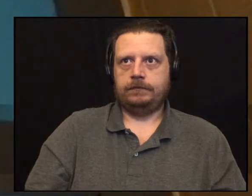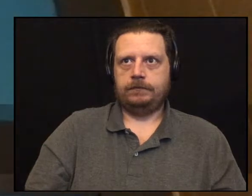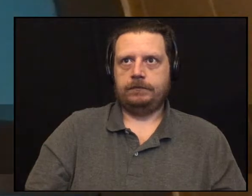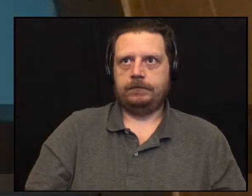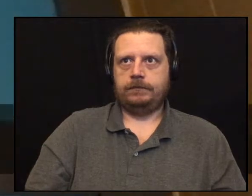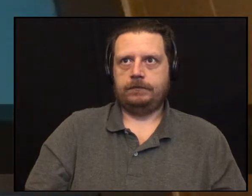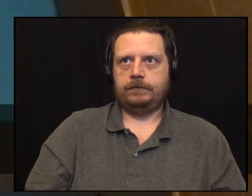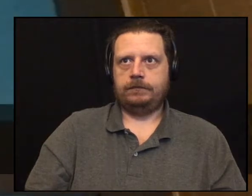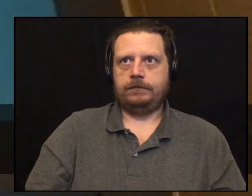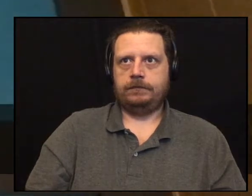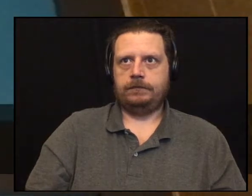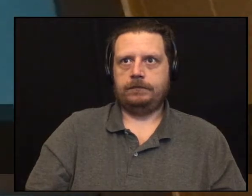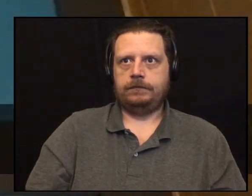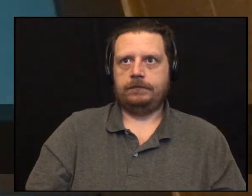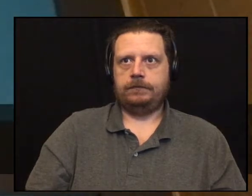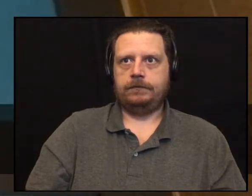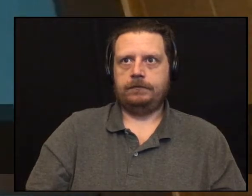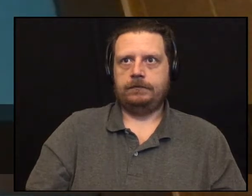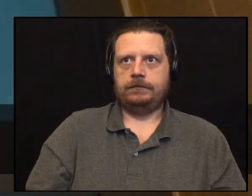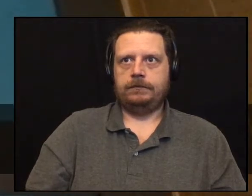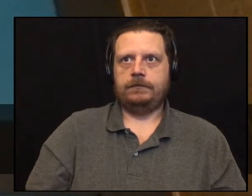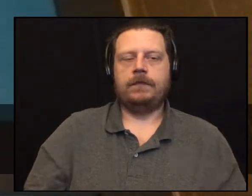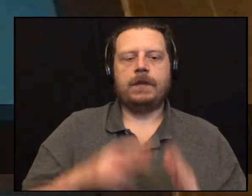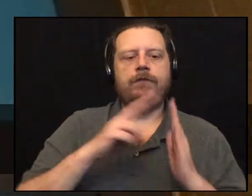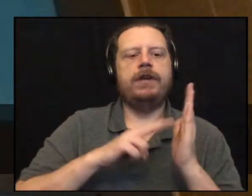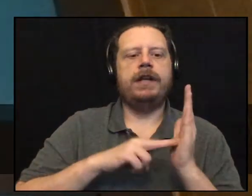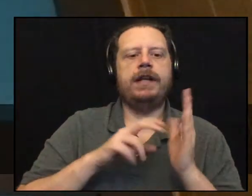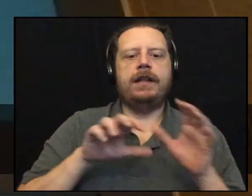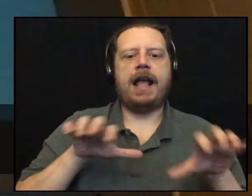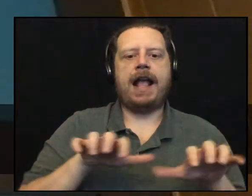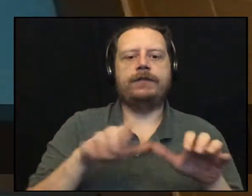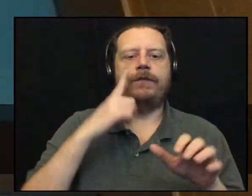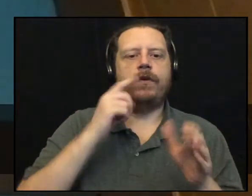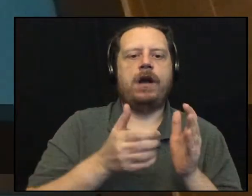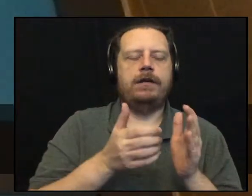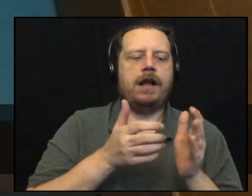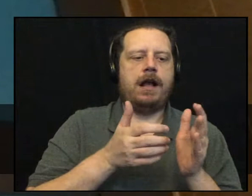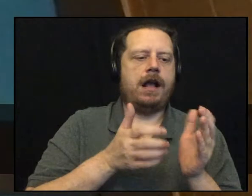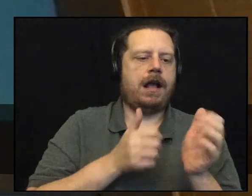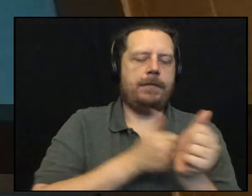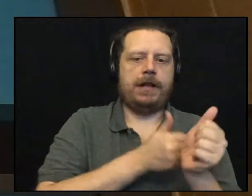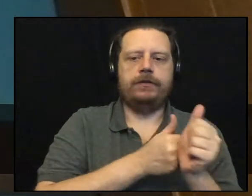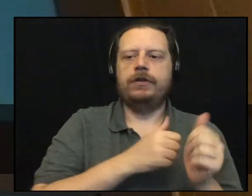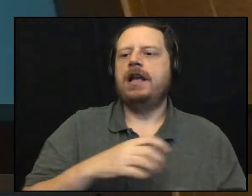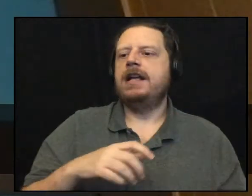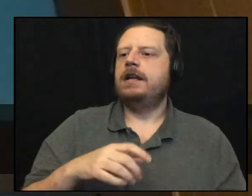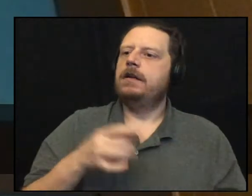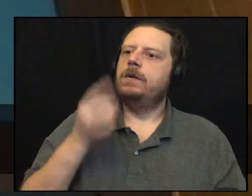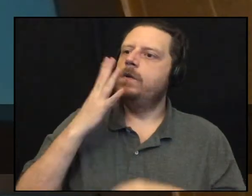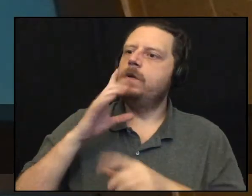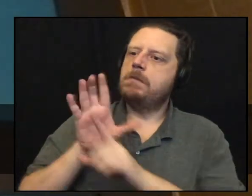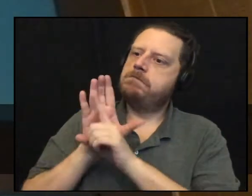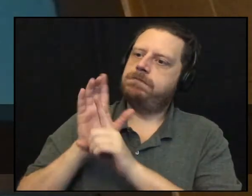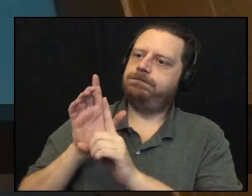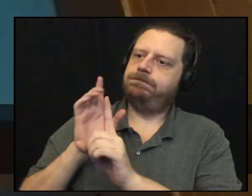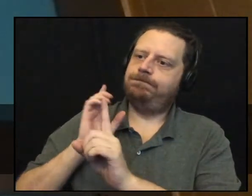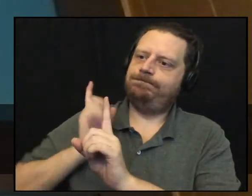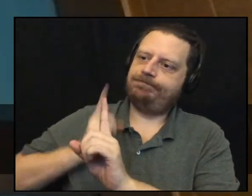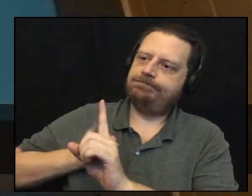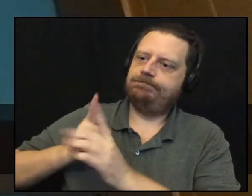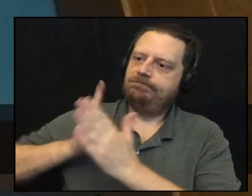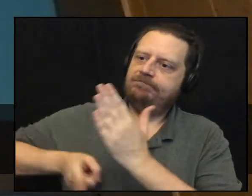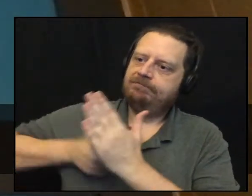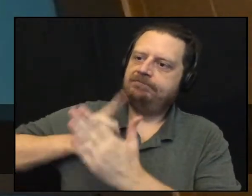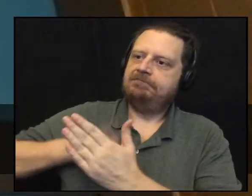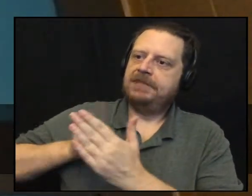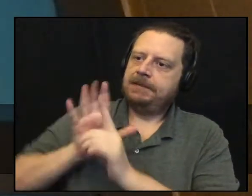A reading from the Acts of the Apostles. A severe persecution began against the church in Jerusalem, and all except